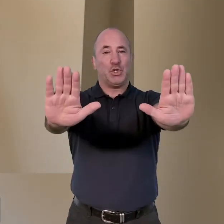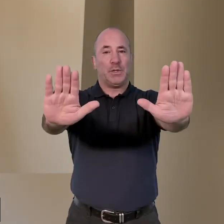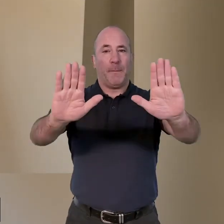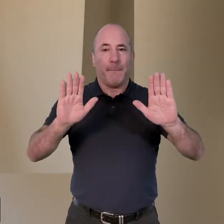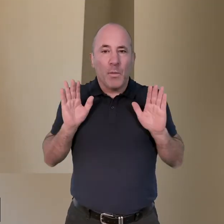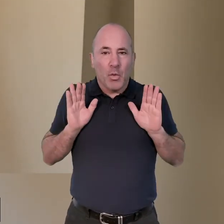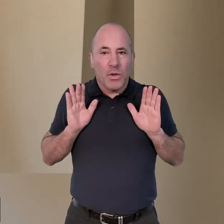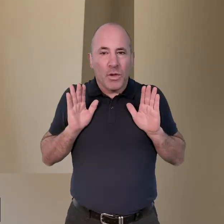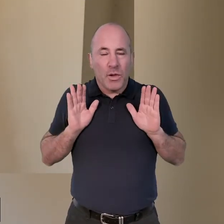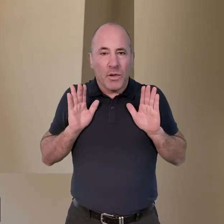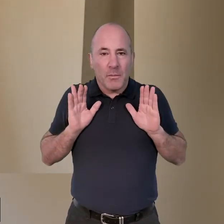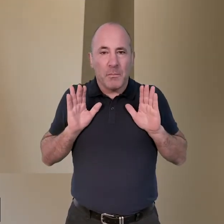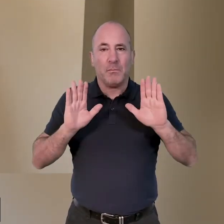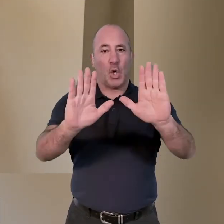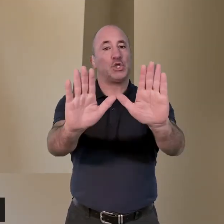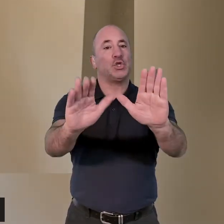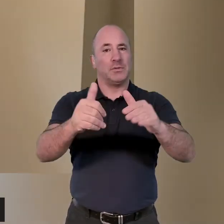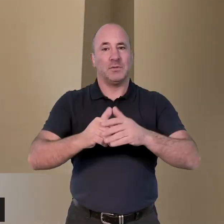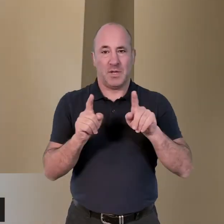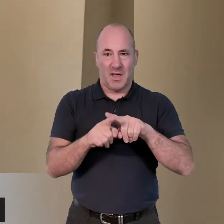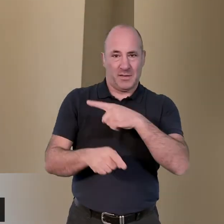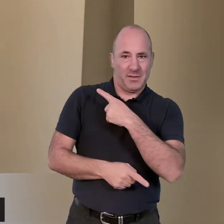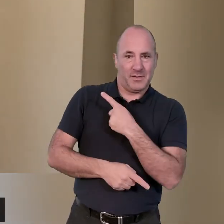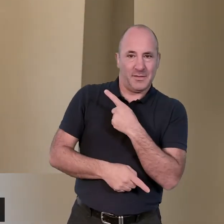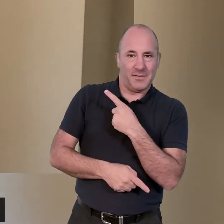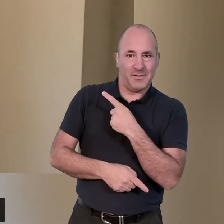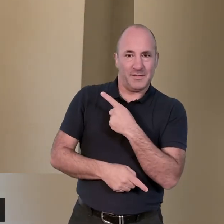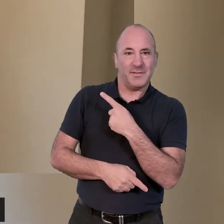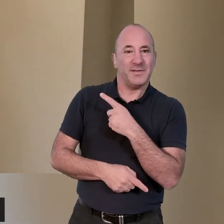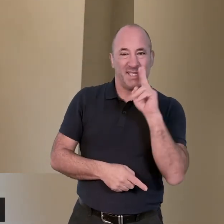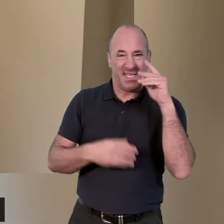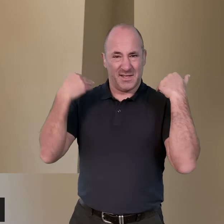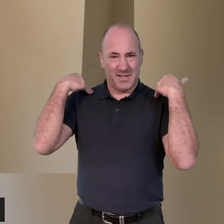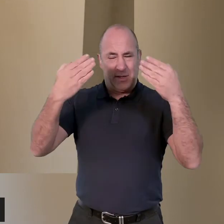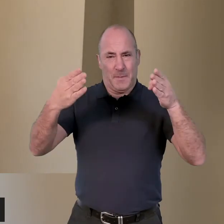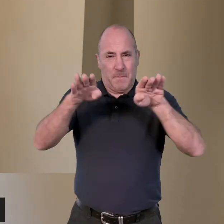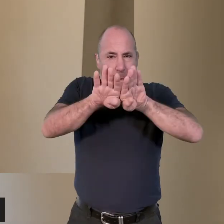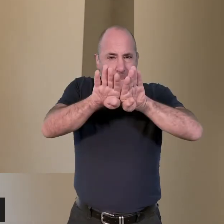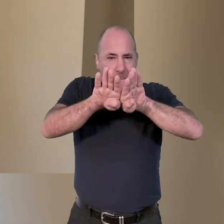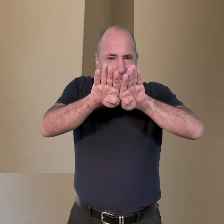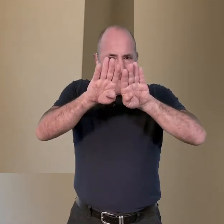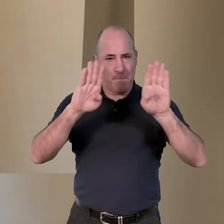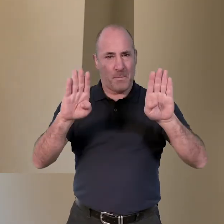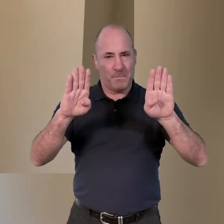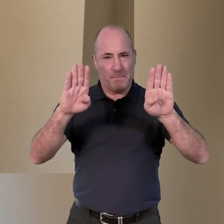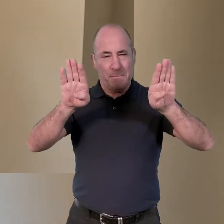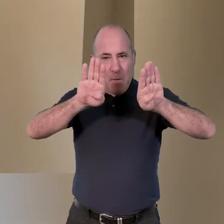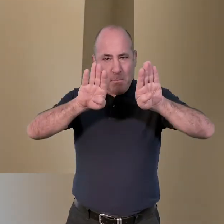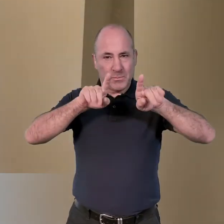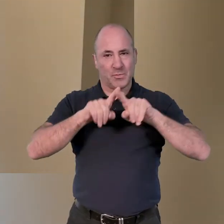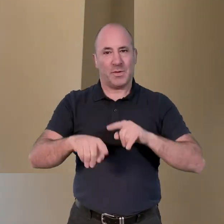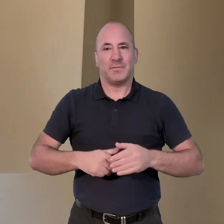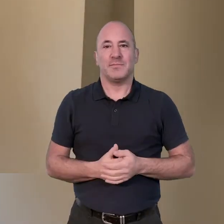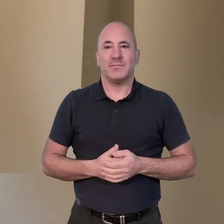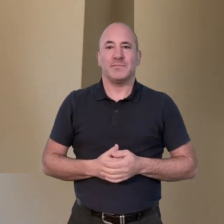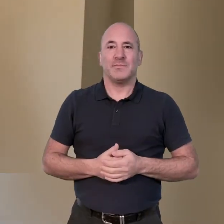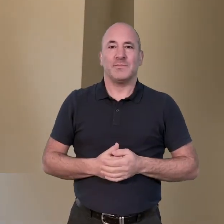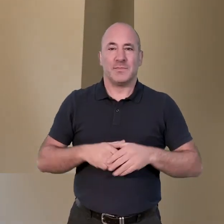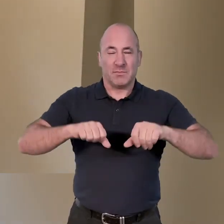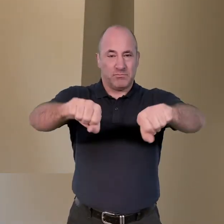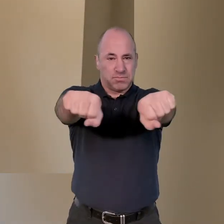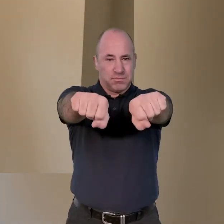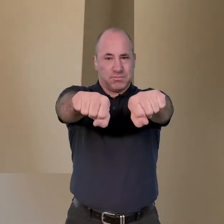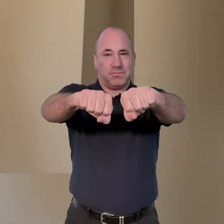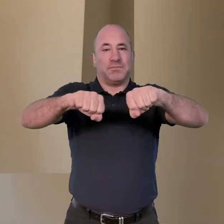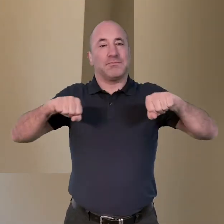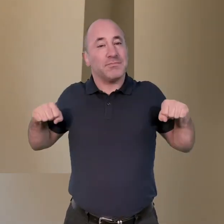pull. Push and pull. So really squeeze your shoulder blades together and stretch out as far